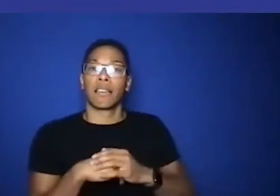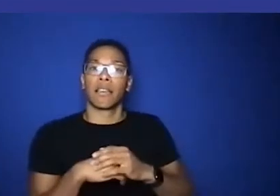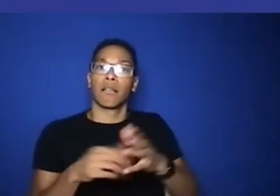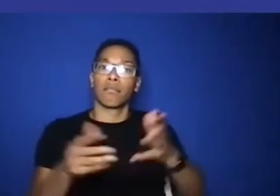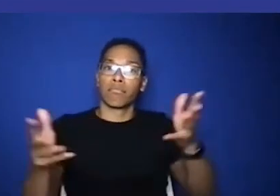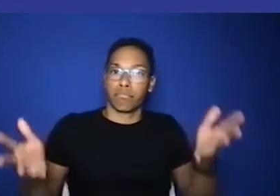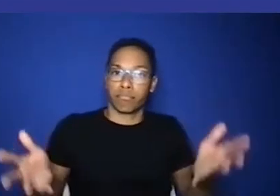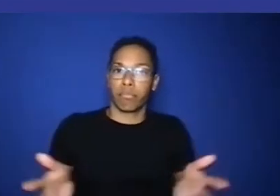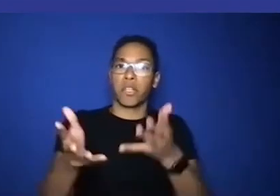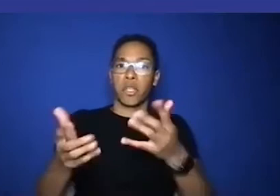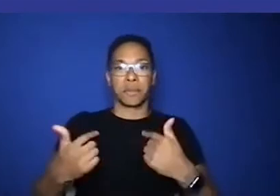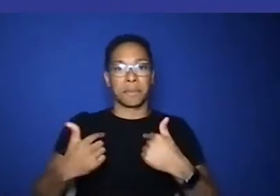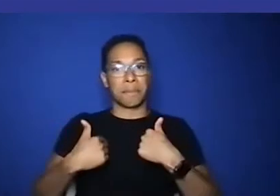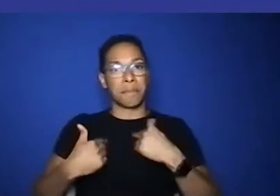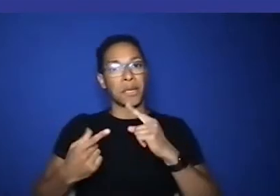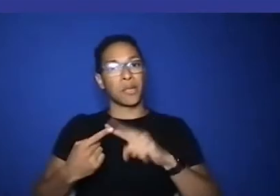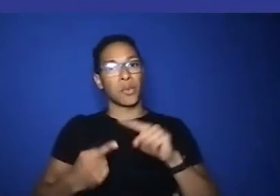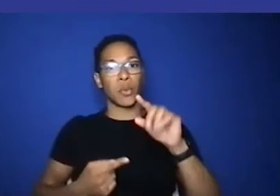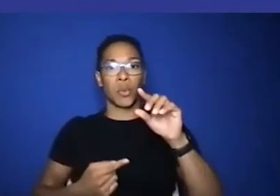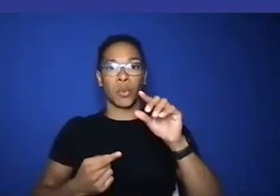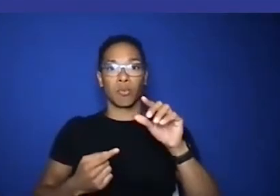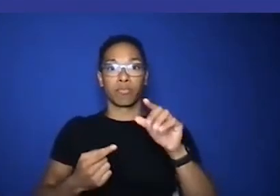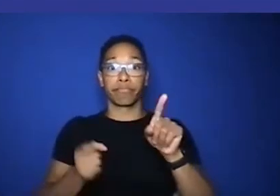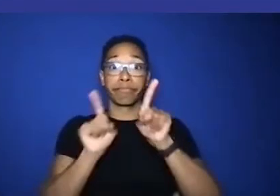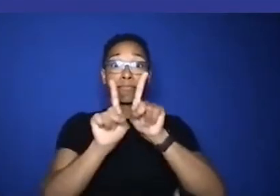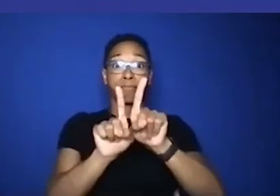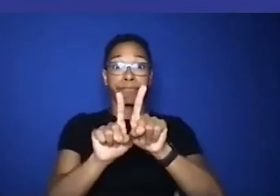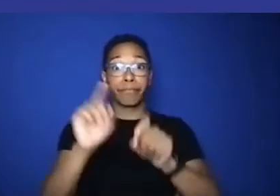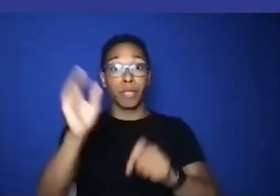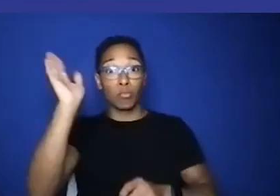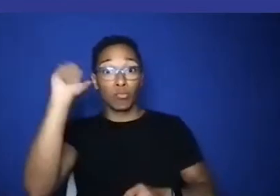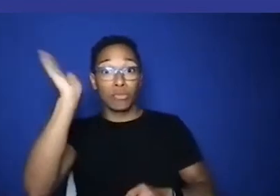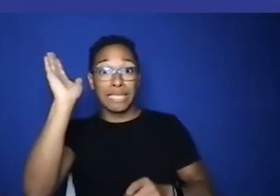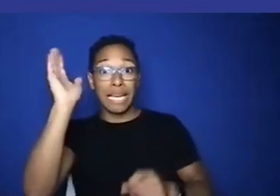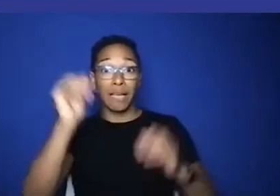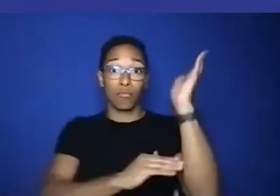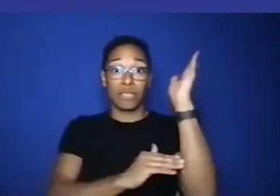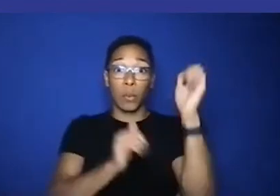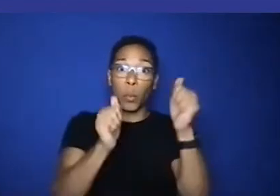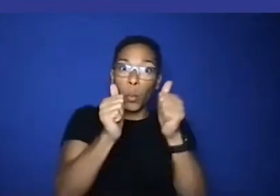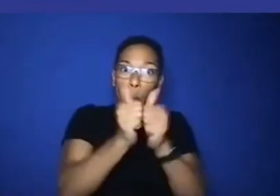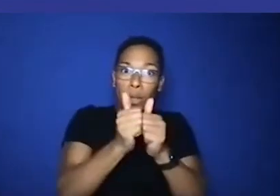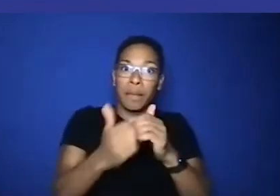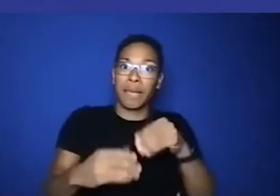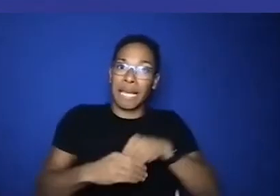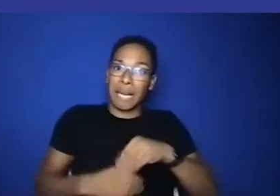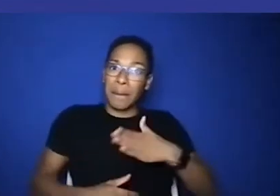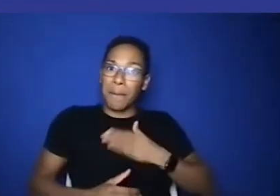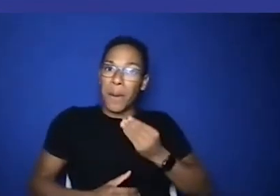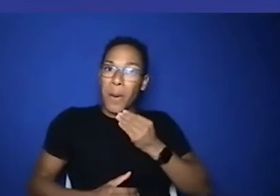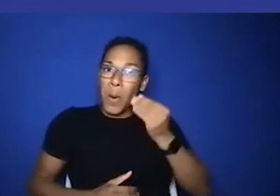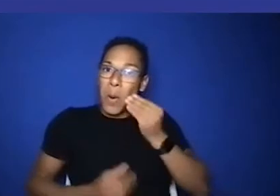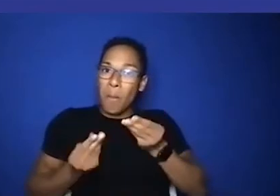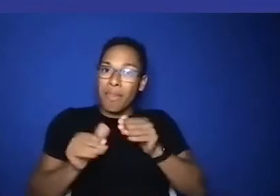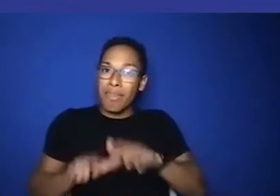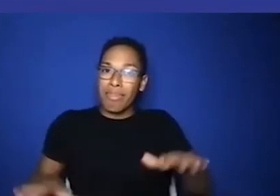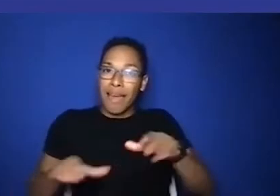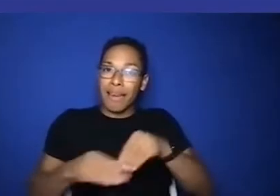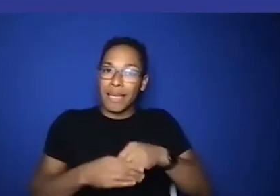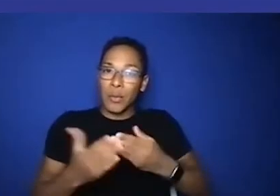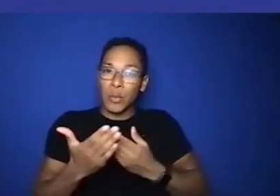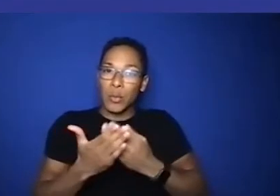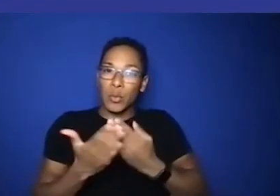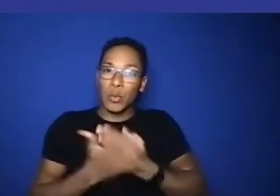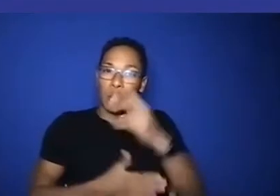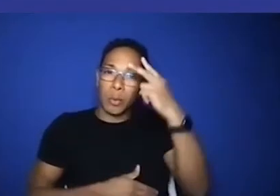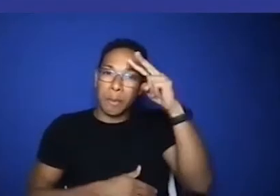encouraged me to co-present with them on my homeland, in Tiwa land in New Mexico.